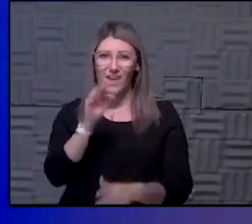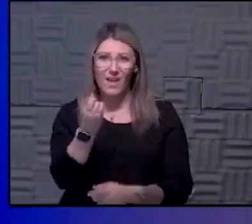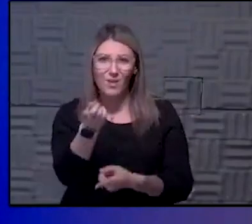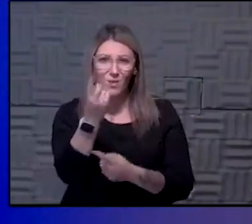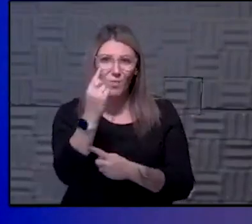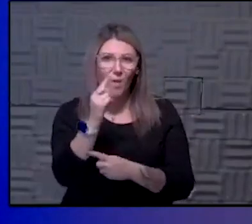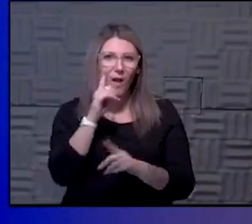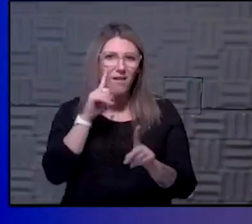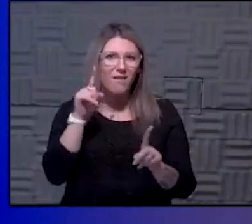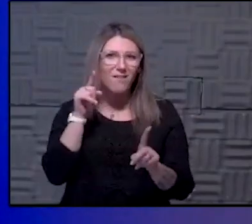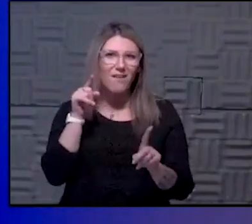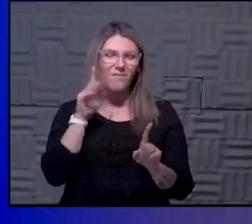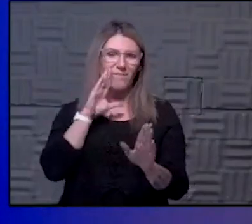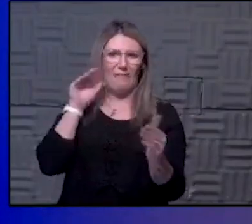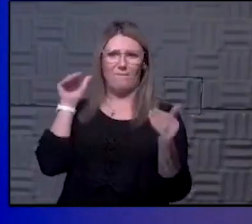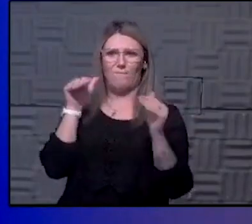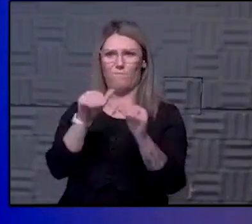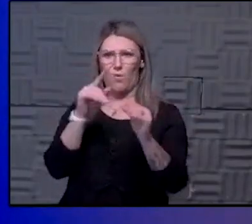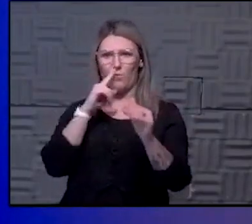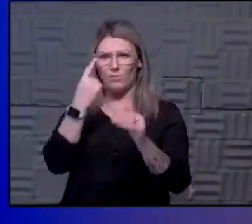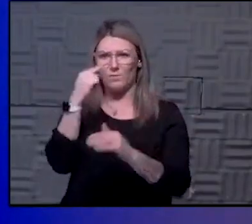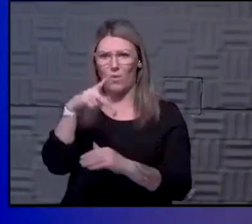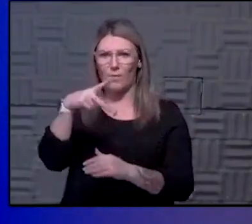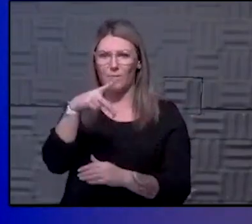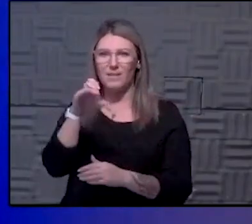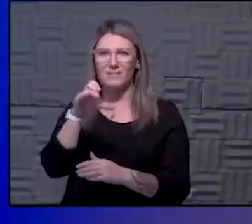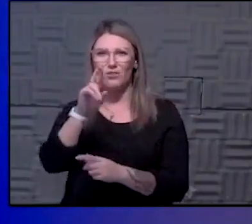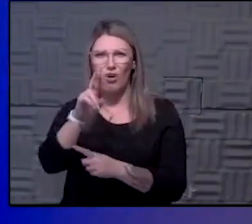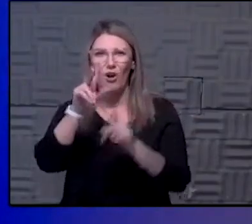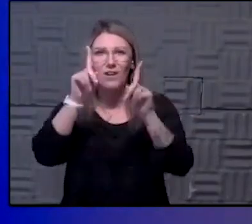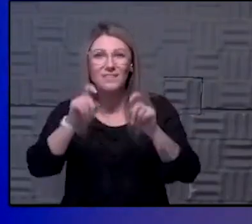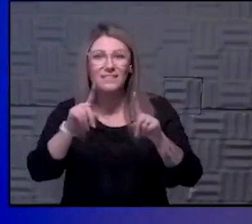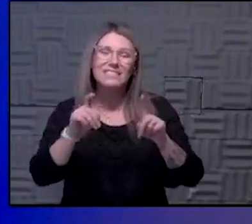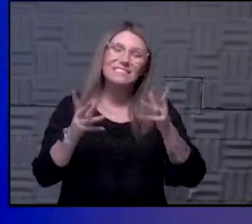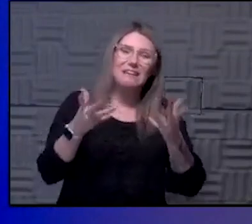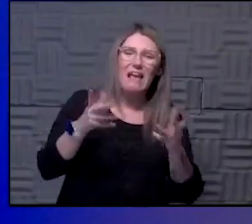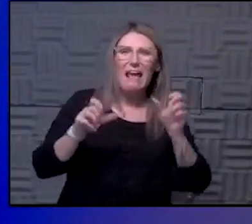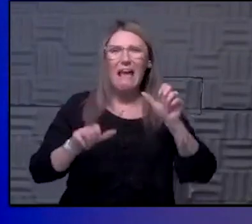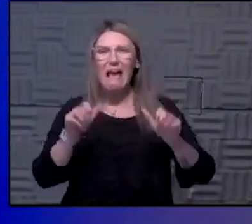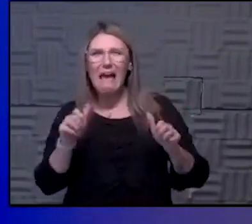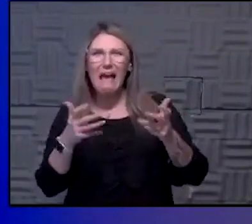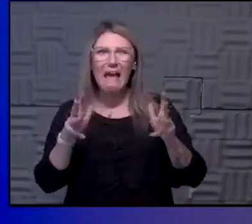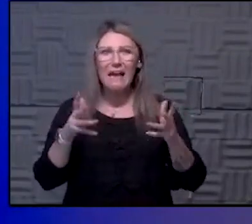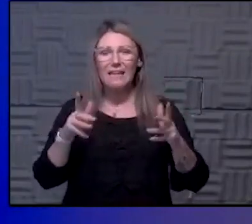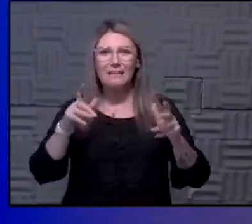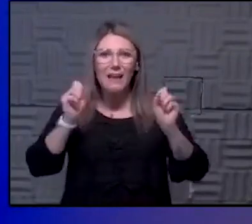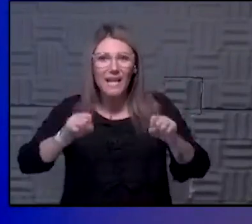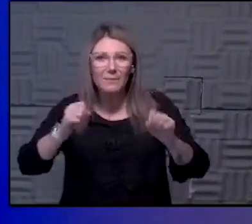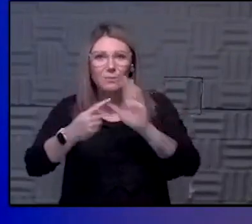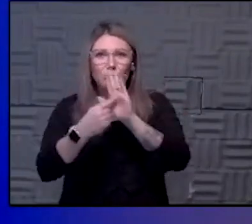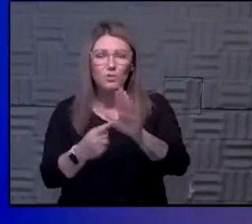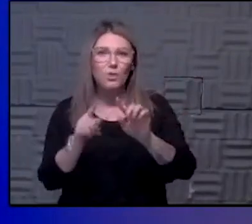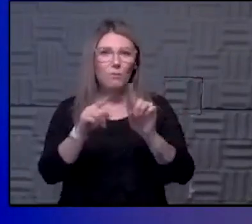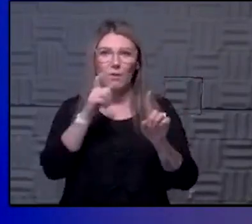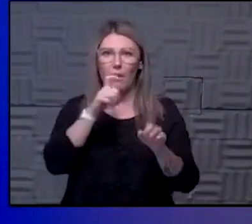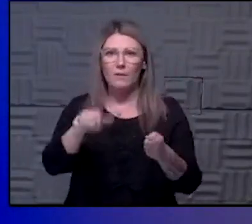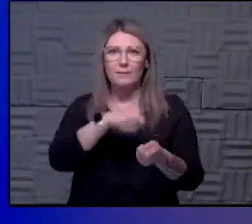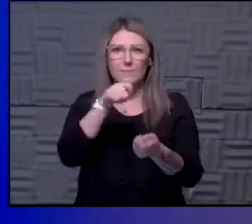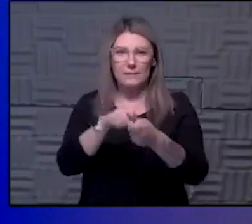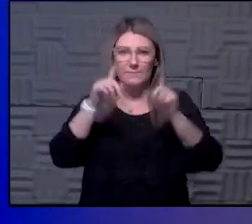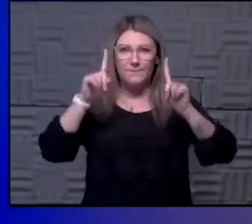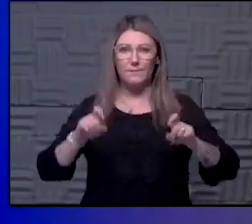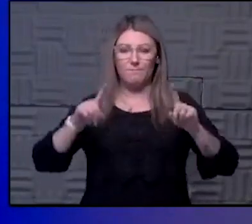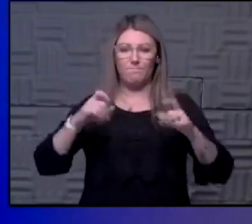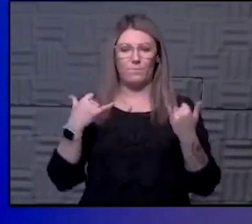to the PCR tests. So they are kind of able to show that, but we don't do specific testing for the variants. We know that